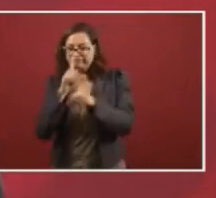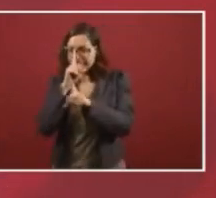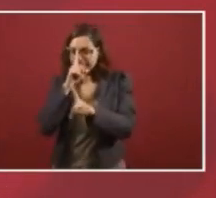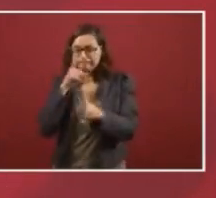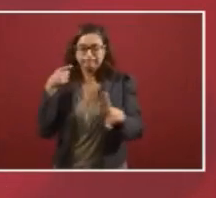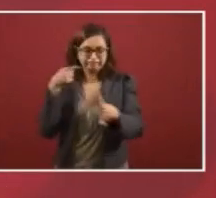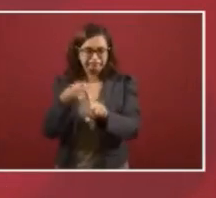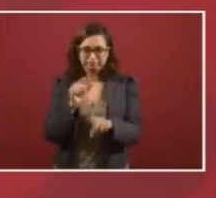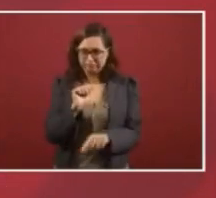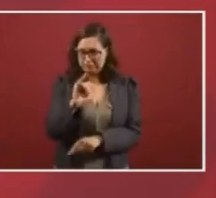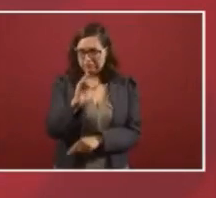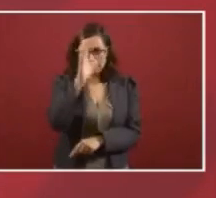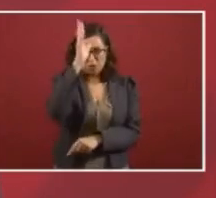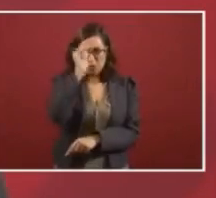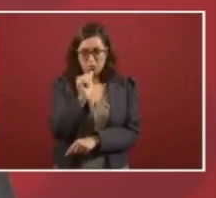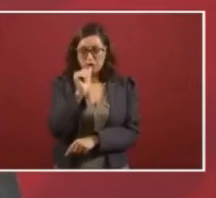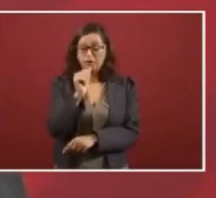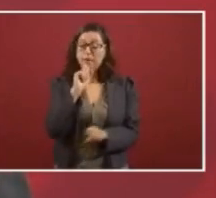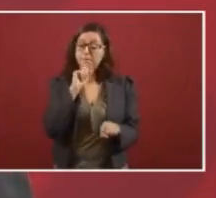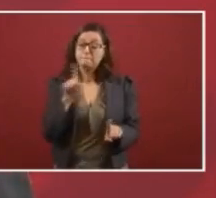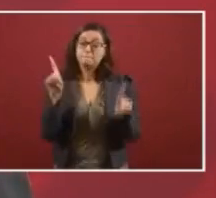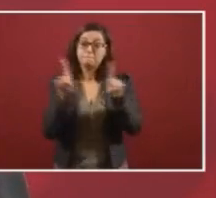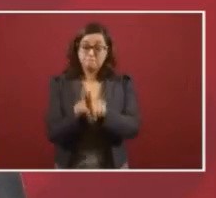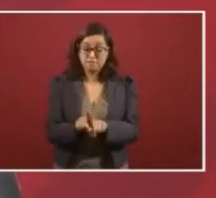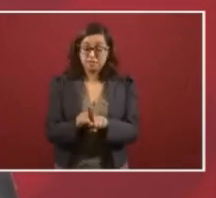of a union